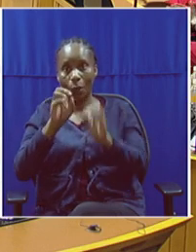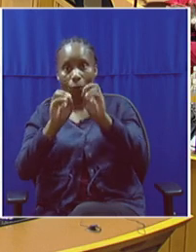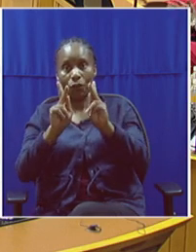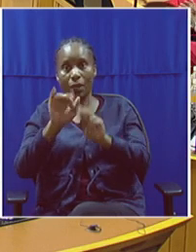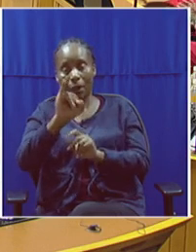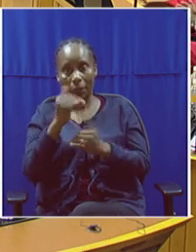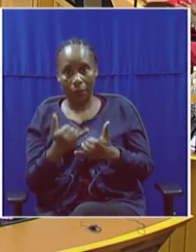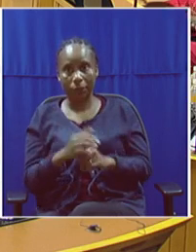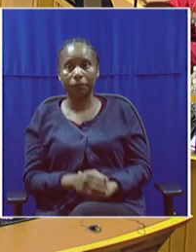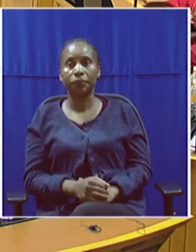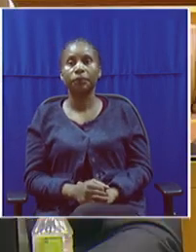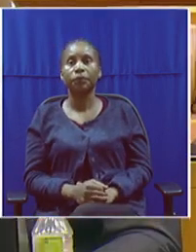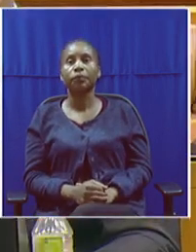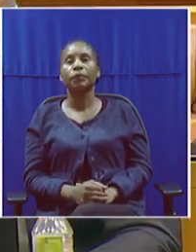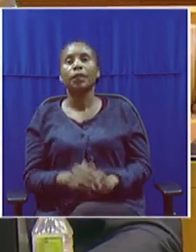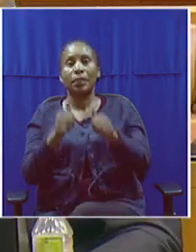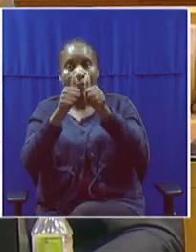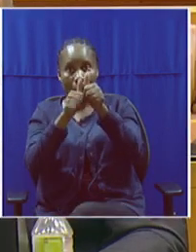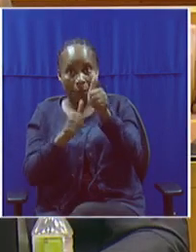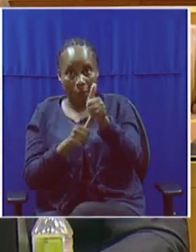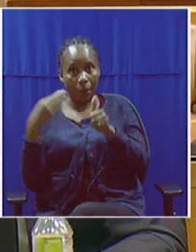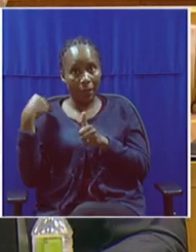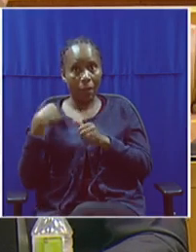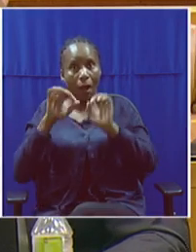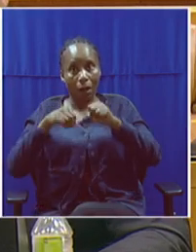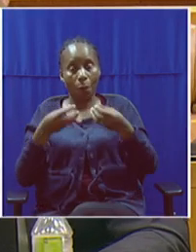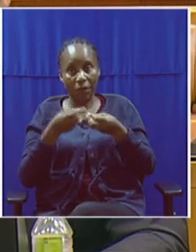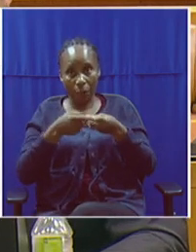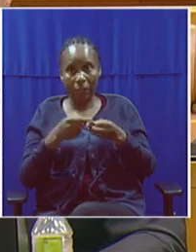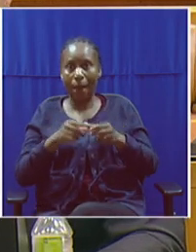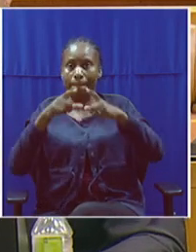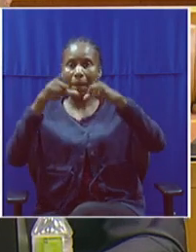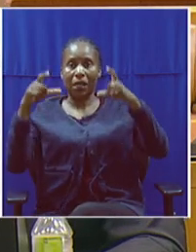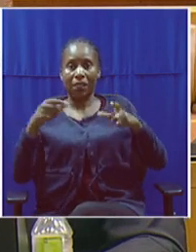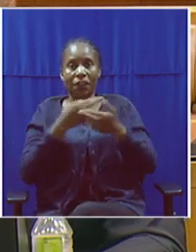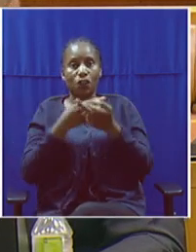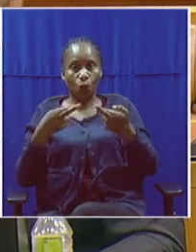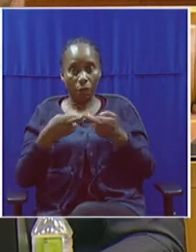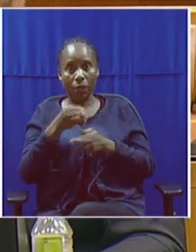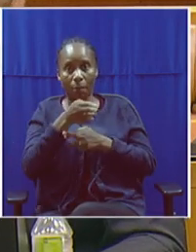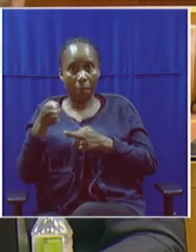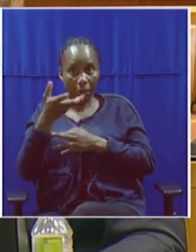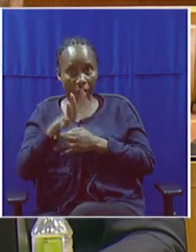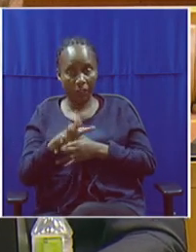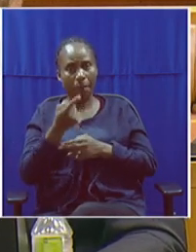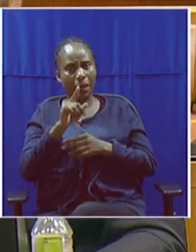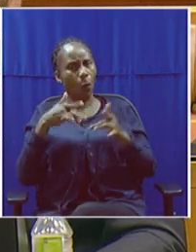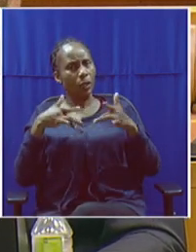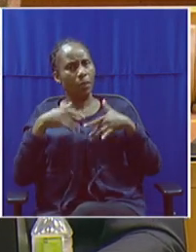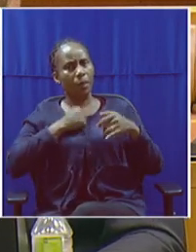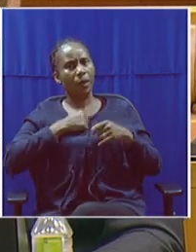Minister I agree with you that communities are sitting on massive resources my concern is that